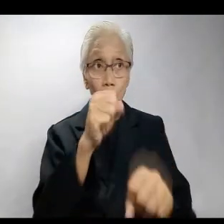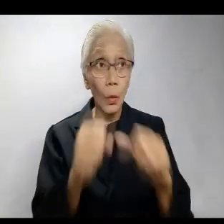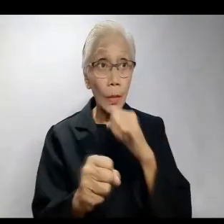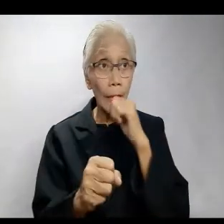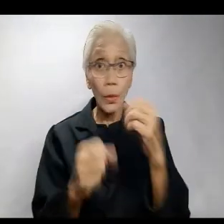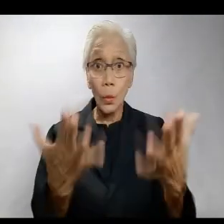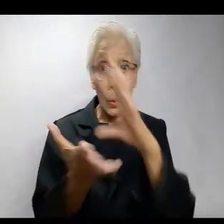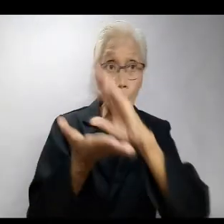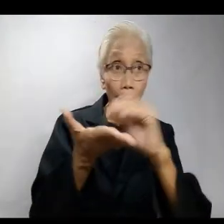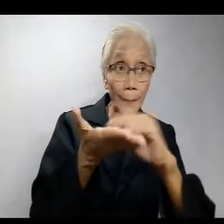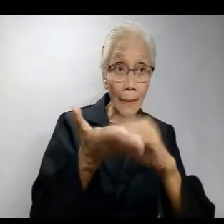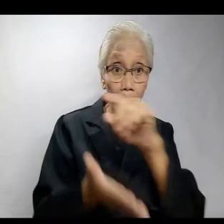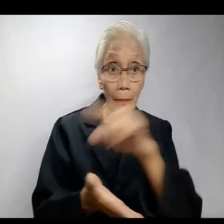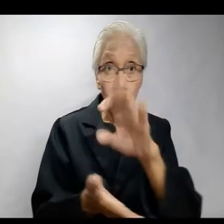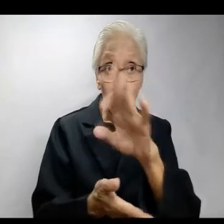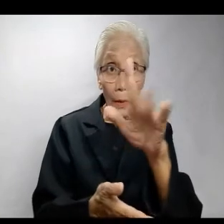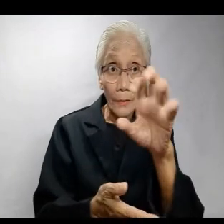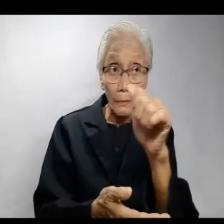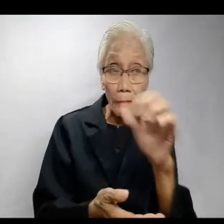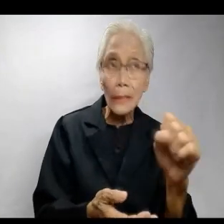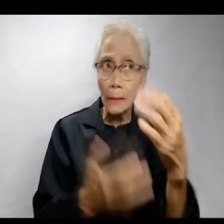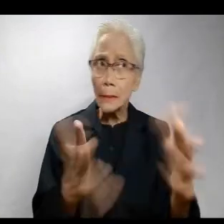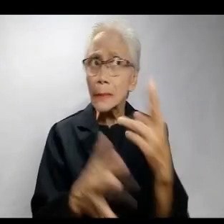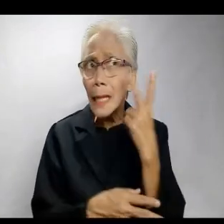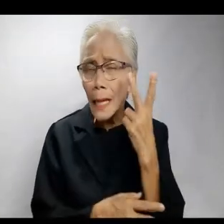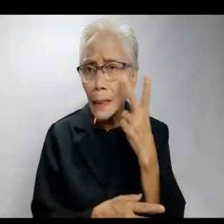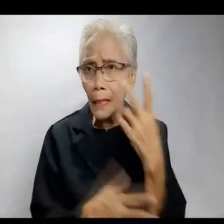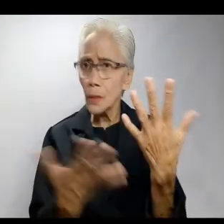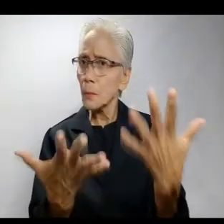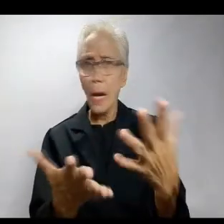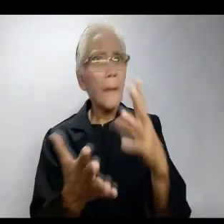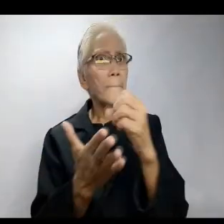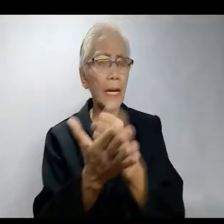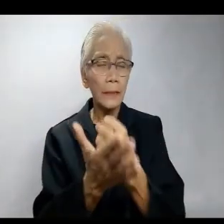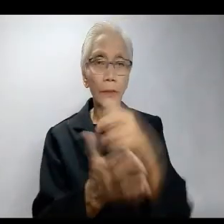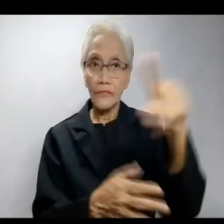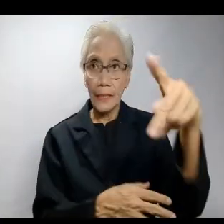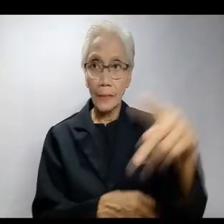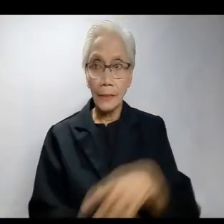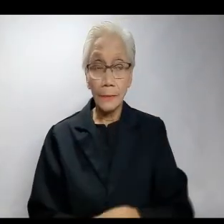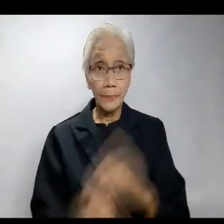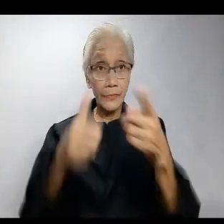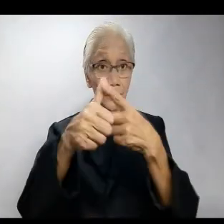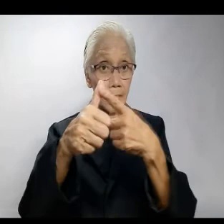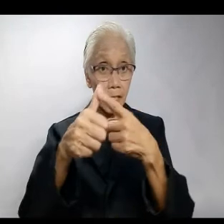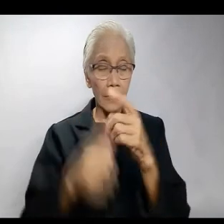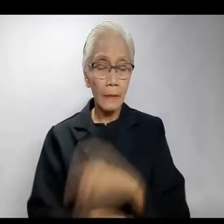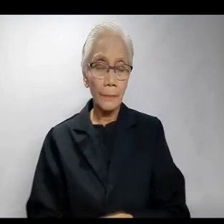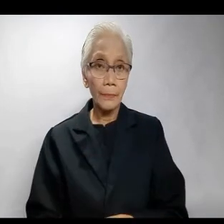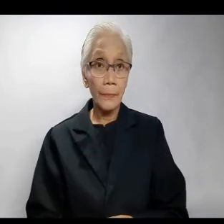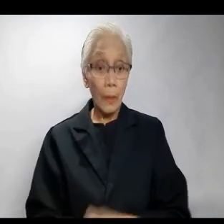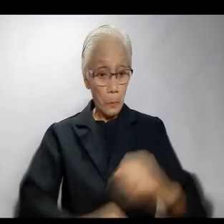You know, so as not to end up like those fleas, let us examine some marks of Pharisitism.